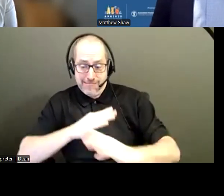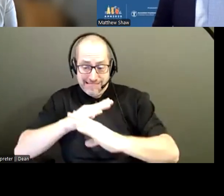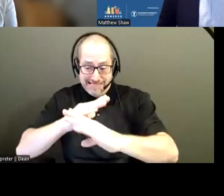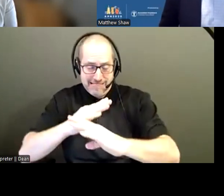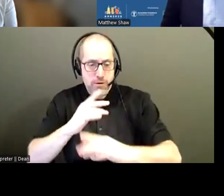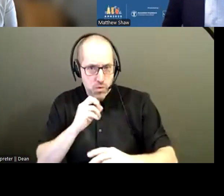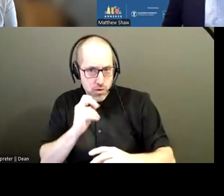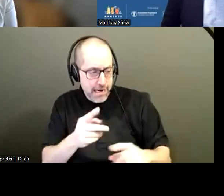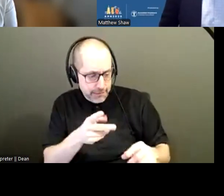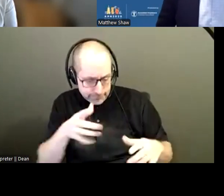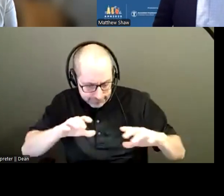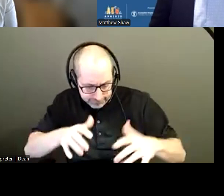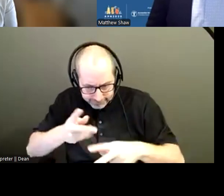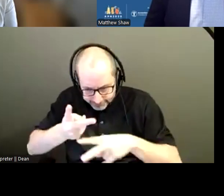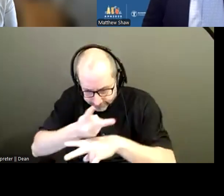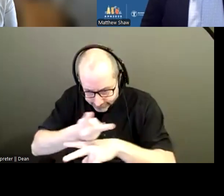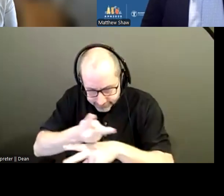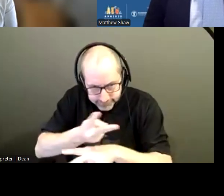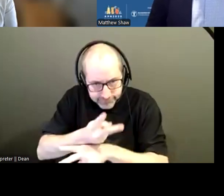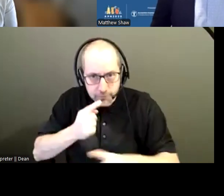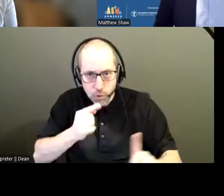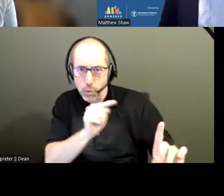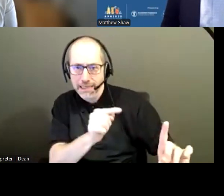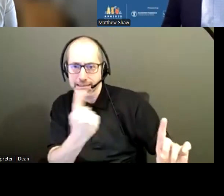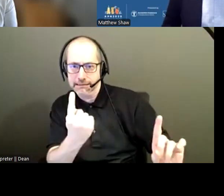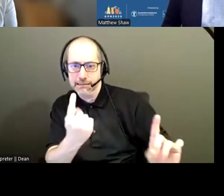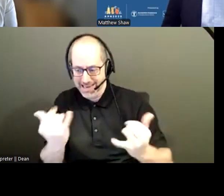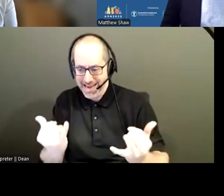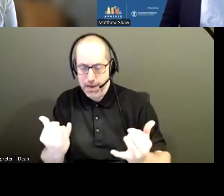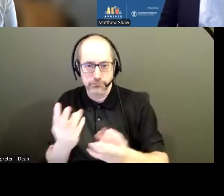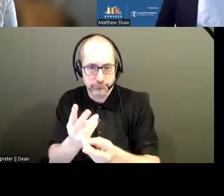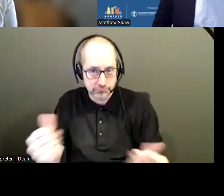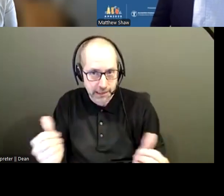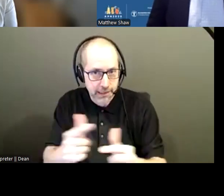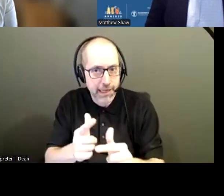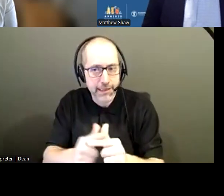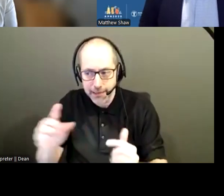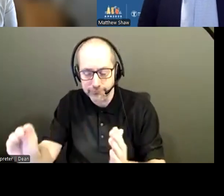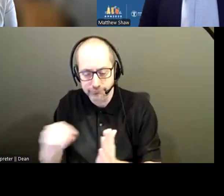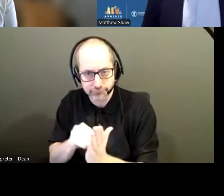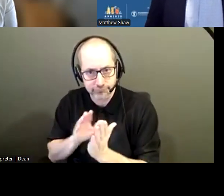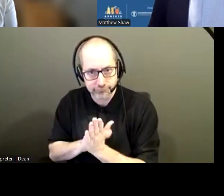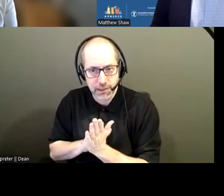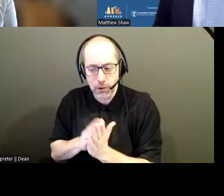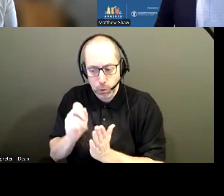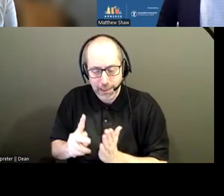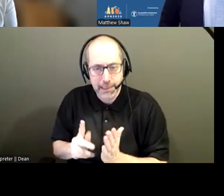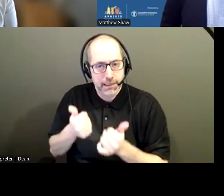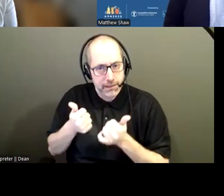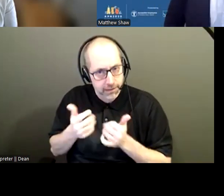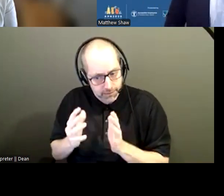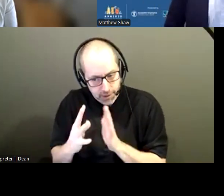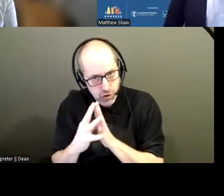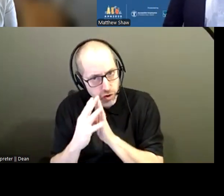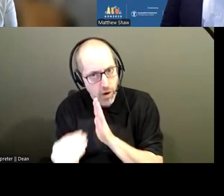handbook, or put that in your in the back of your mind, and then learn how to replicate that and then track